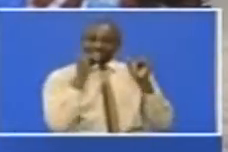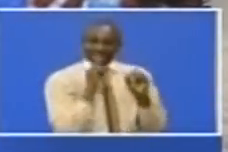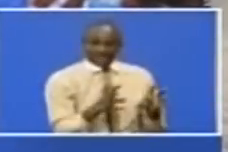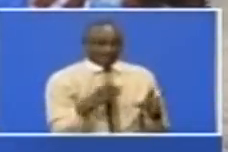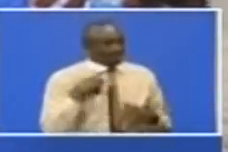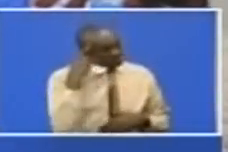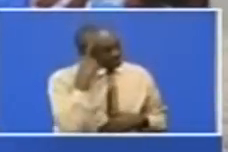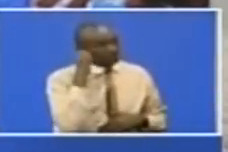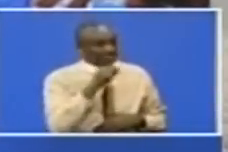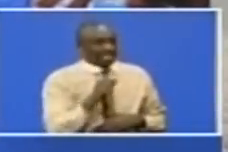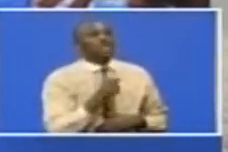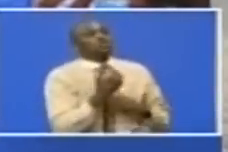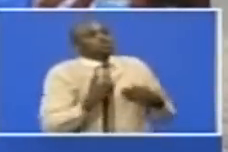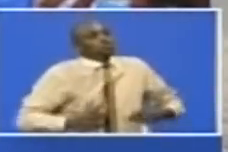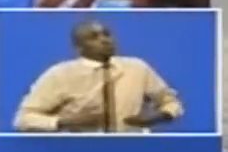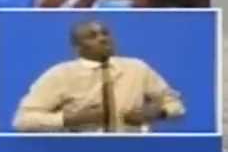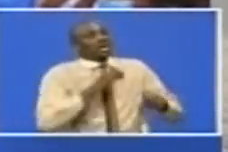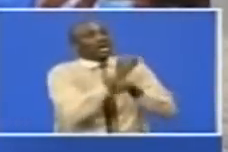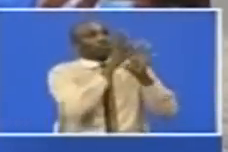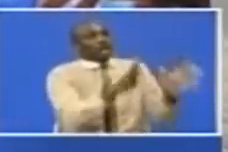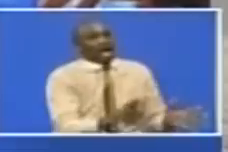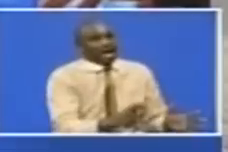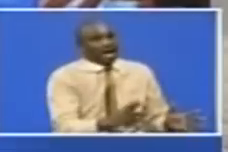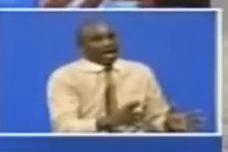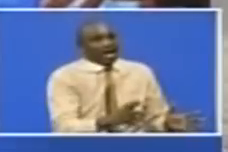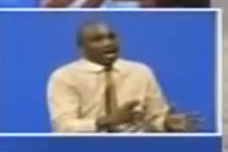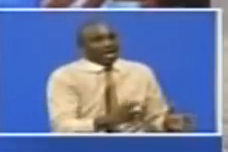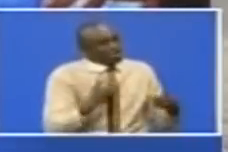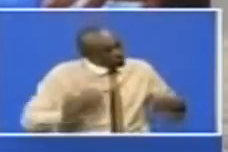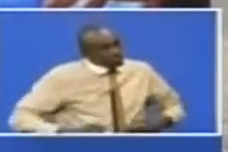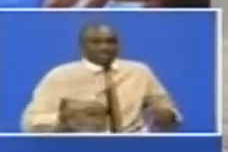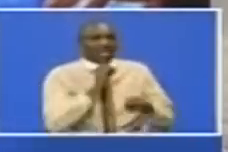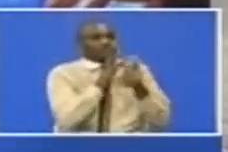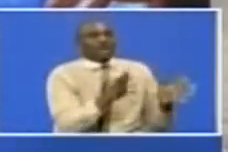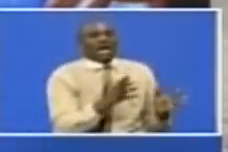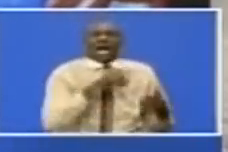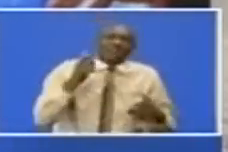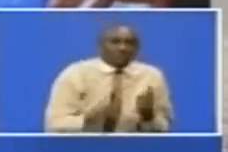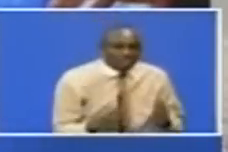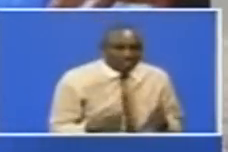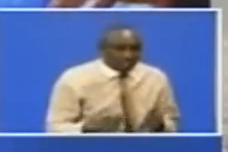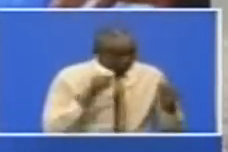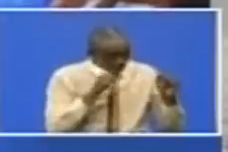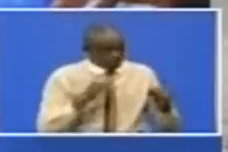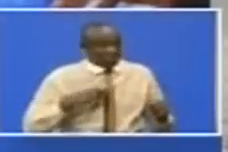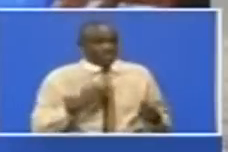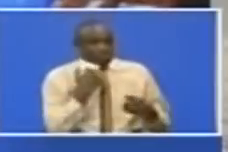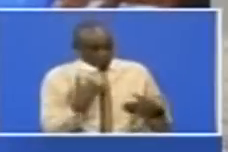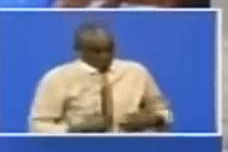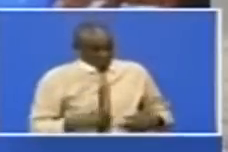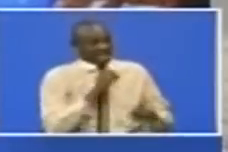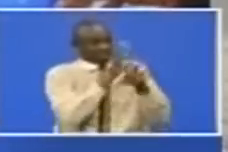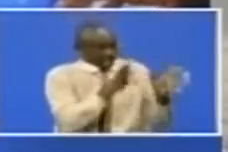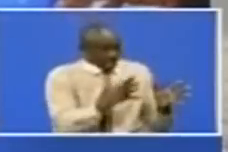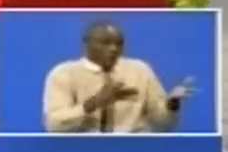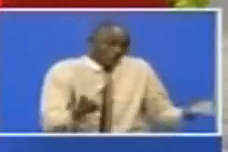feel I would have been a youth counselor. Because that's still in the same line. Really? What else? Okay. What else? I would have loved to be a youth counselor, maybe a